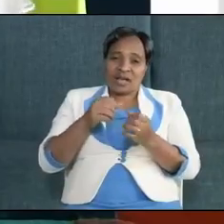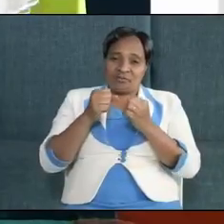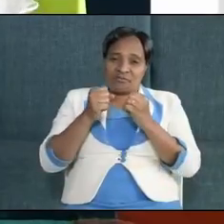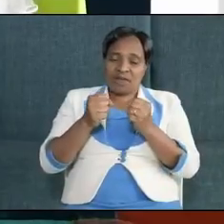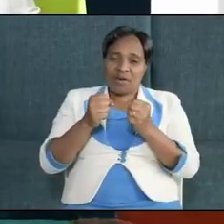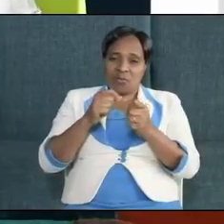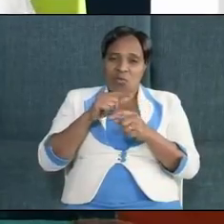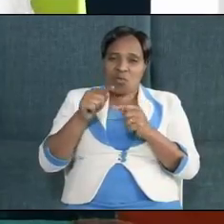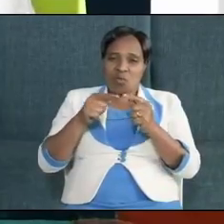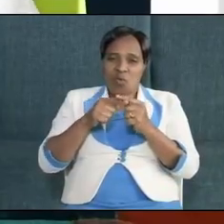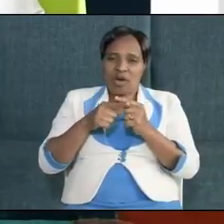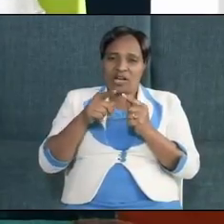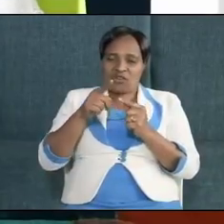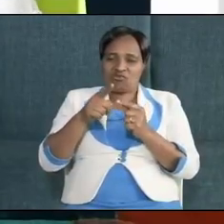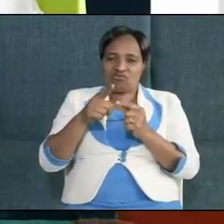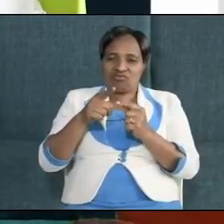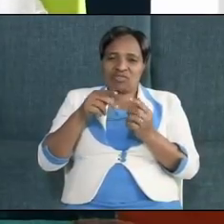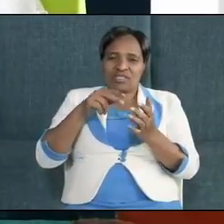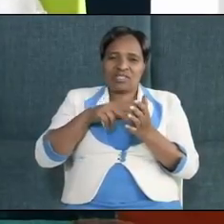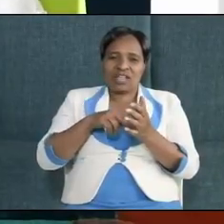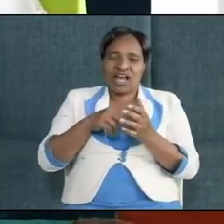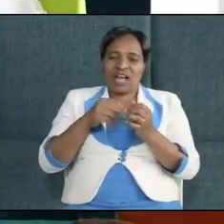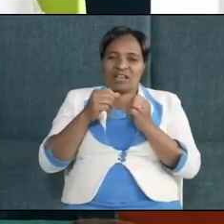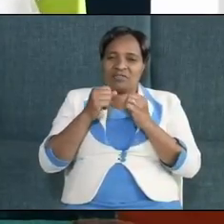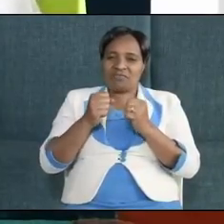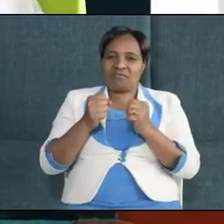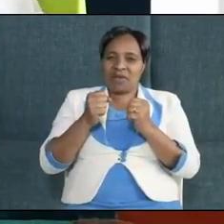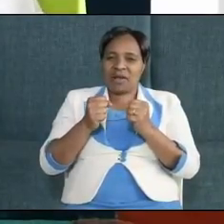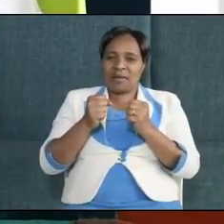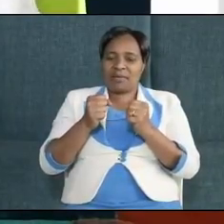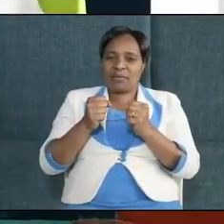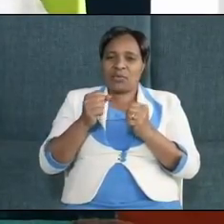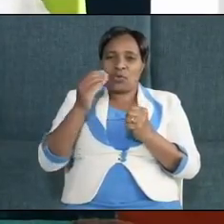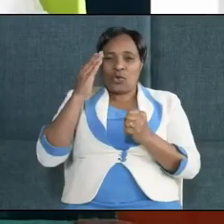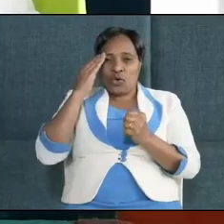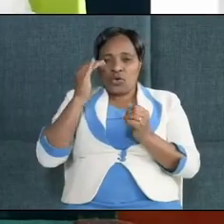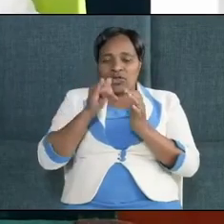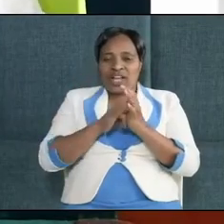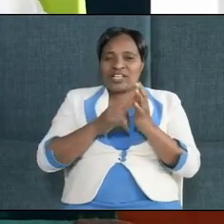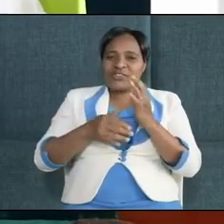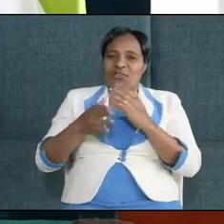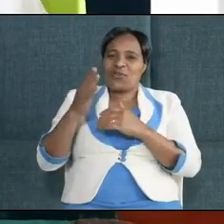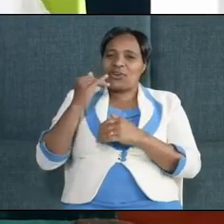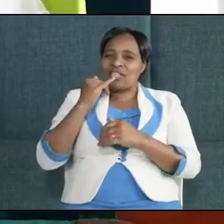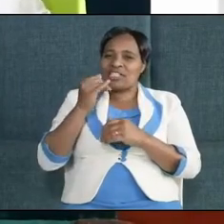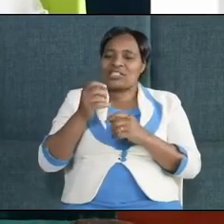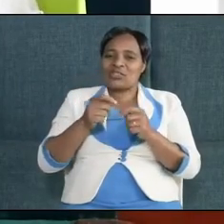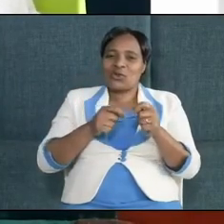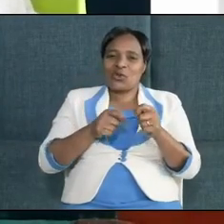firm through the ups and downs. Stand firm, for we know that God is in